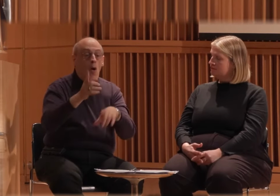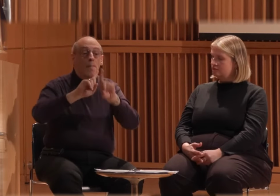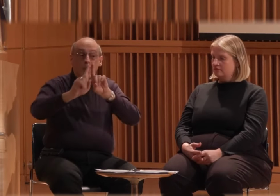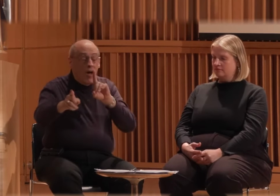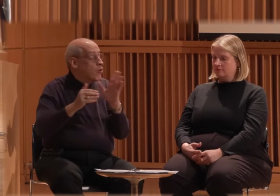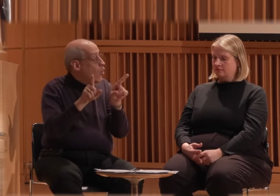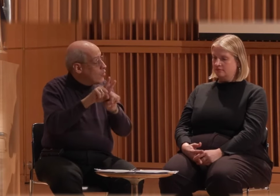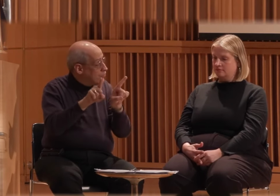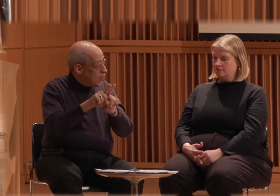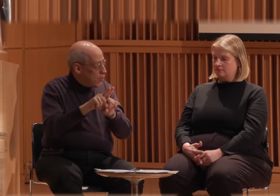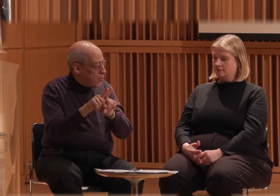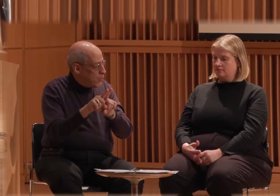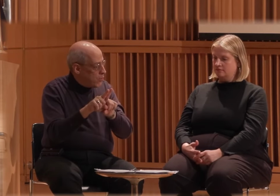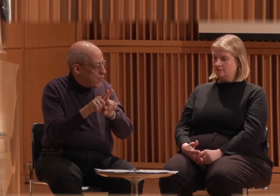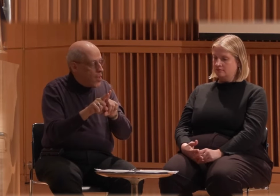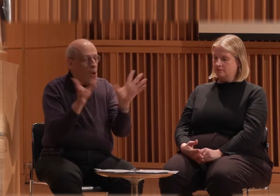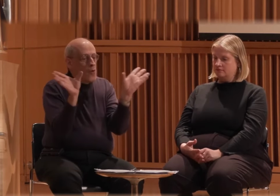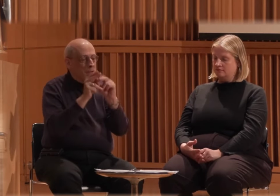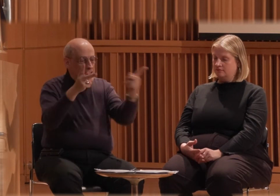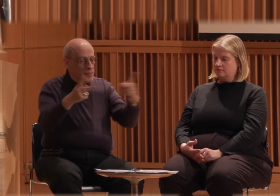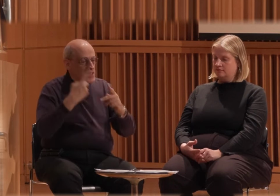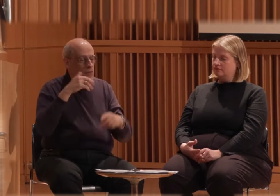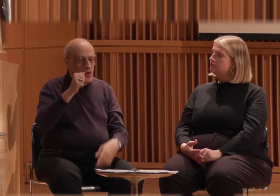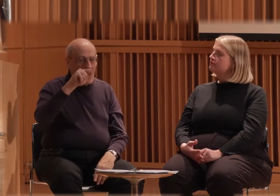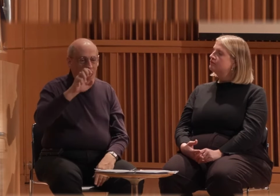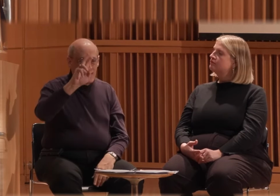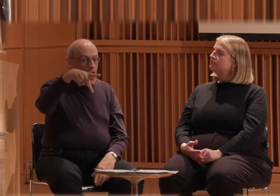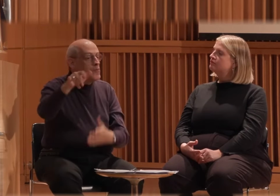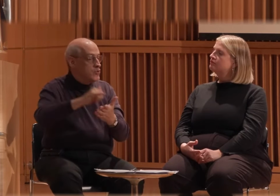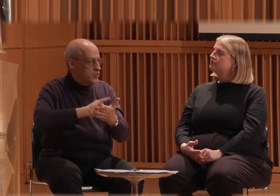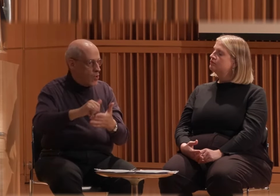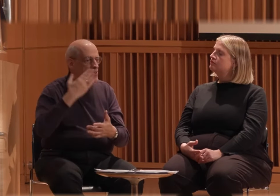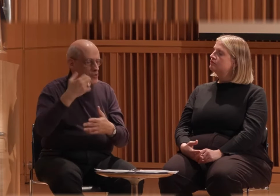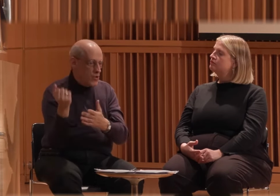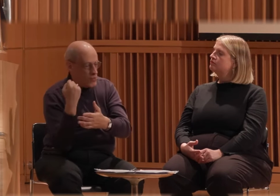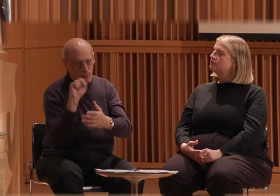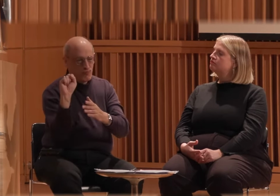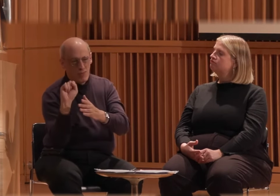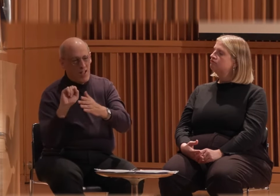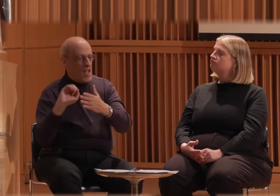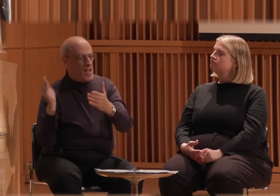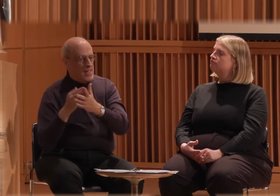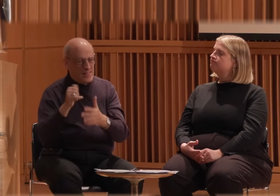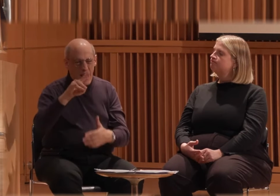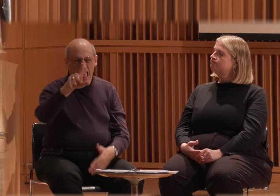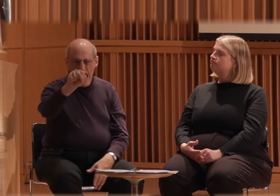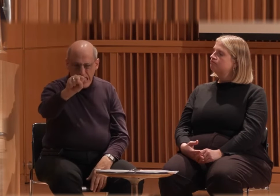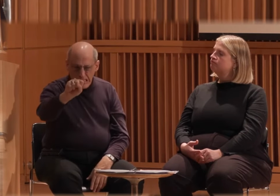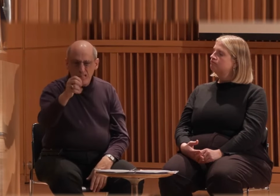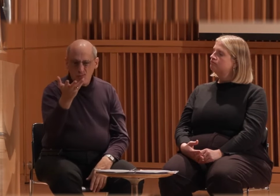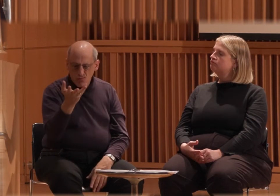also the meeting place for ACT UP New York, where they would have huge, raucous